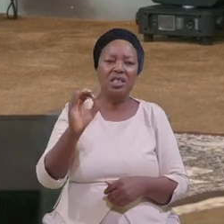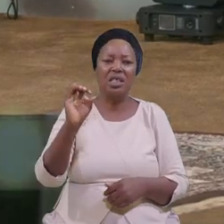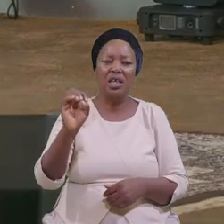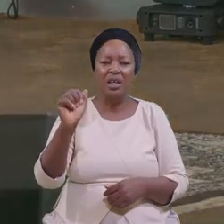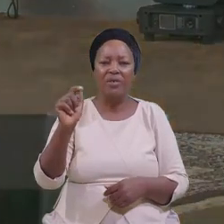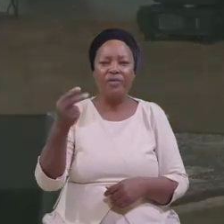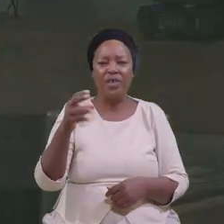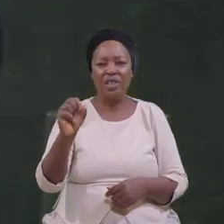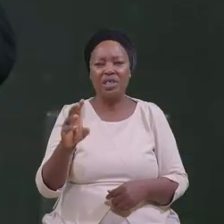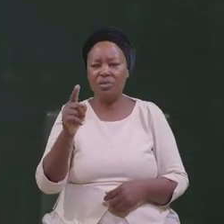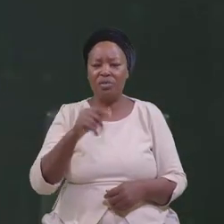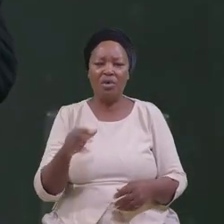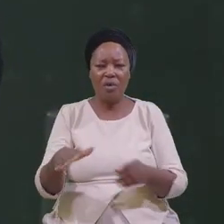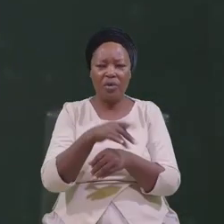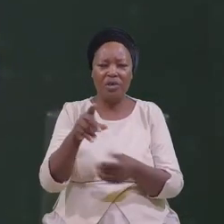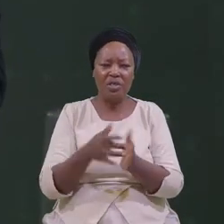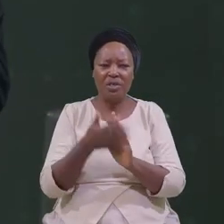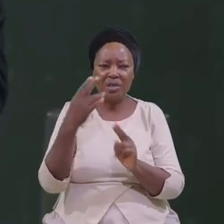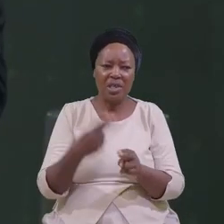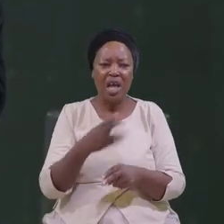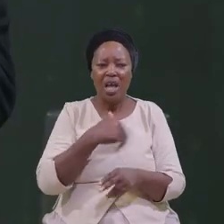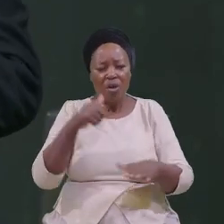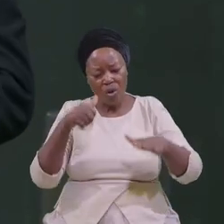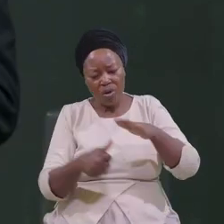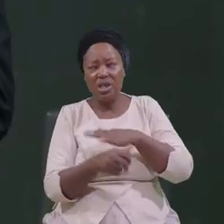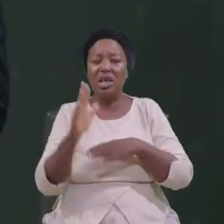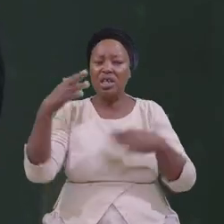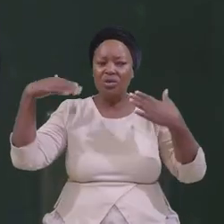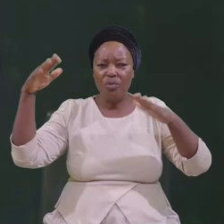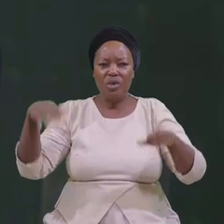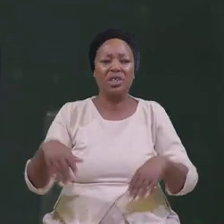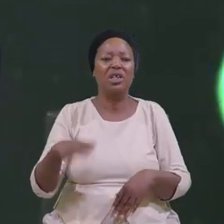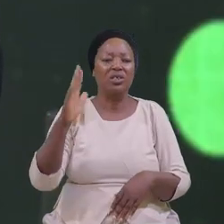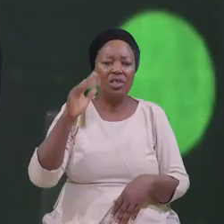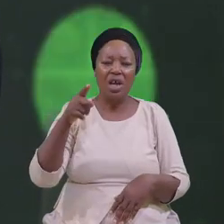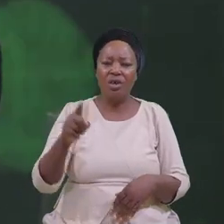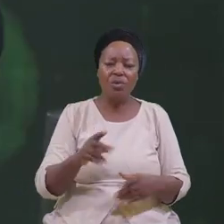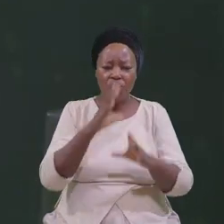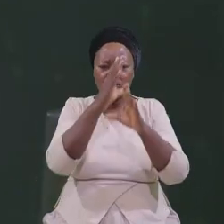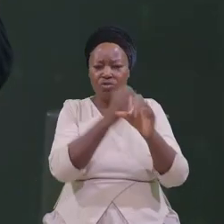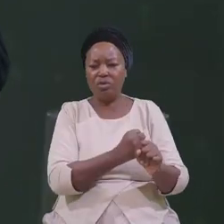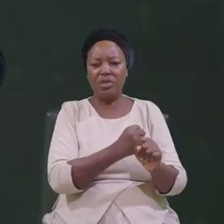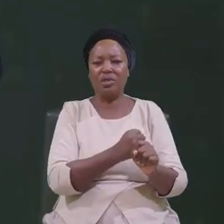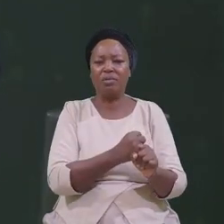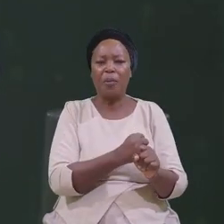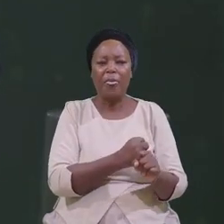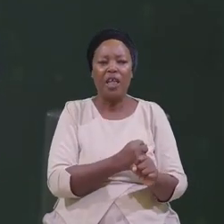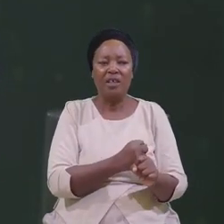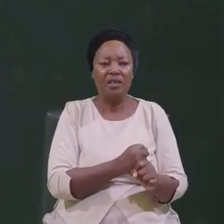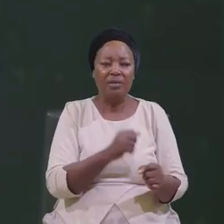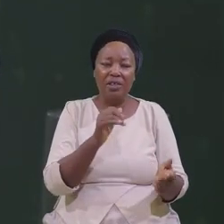will cover you. And under his wings shall thou trust. That his